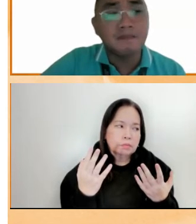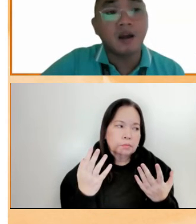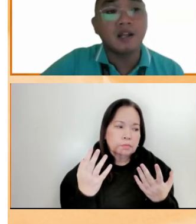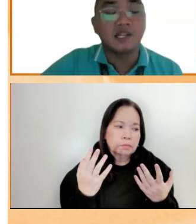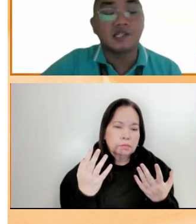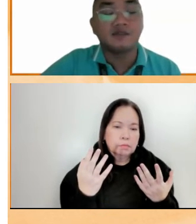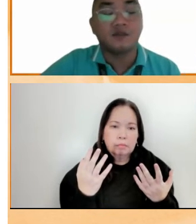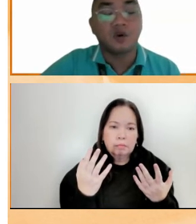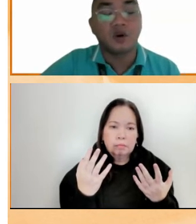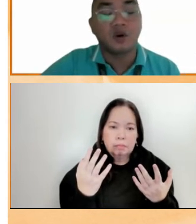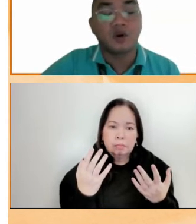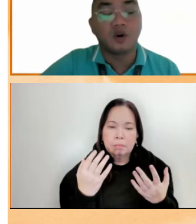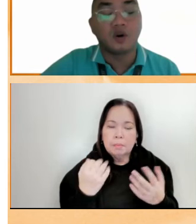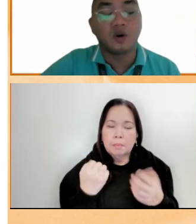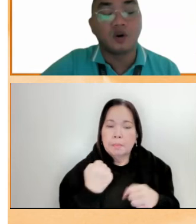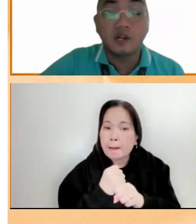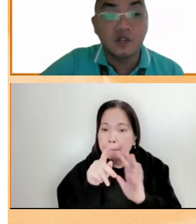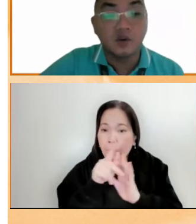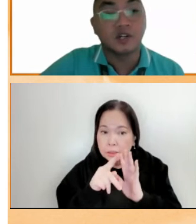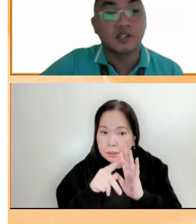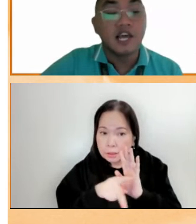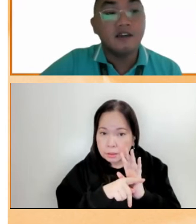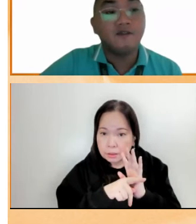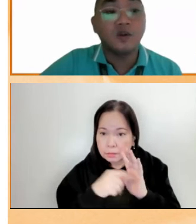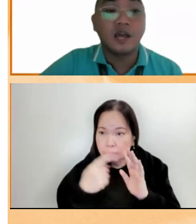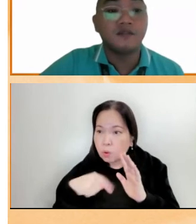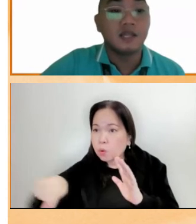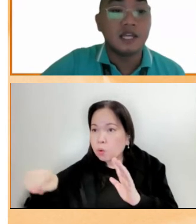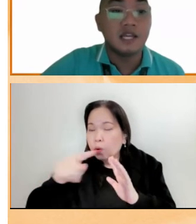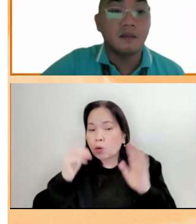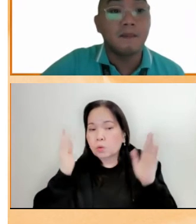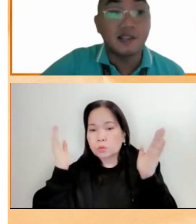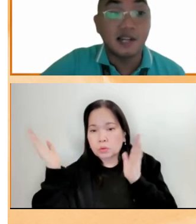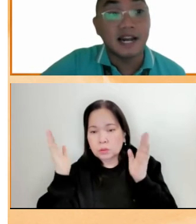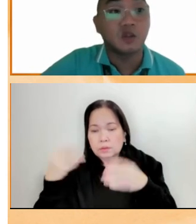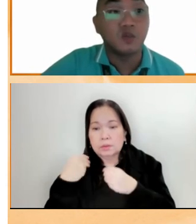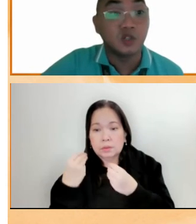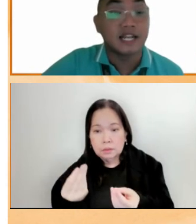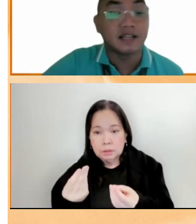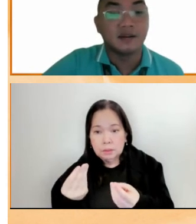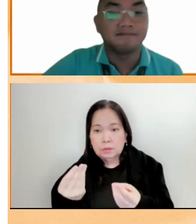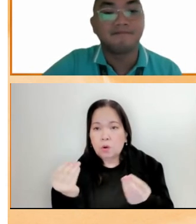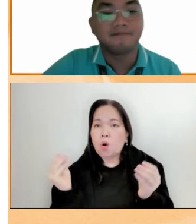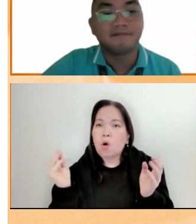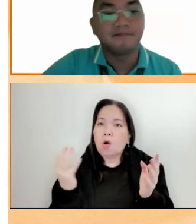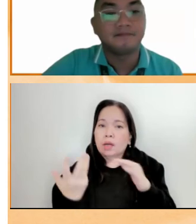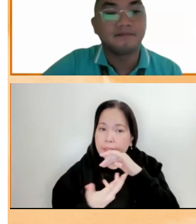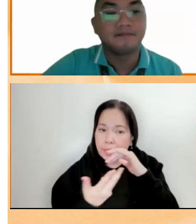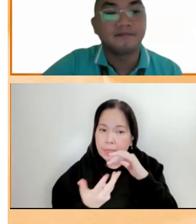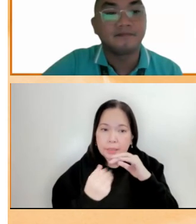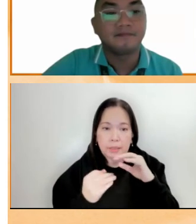make policies for our service users if we don't have the baseline data that we should need?